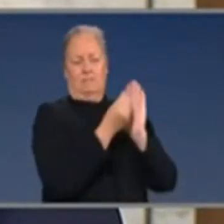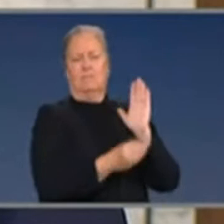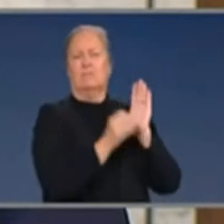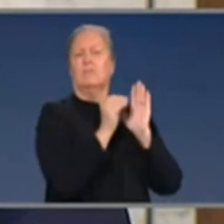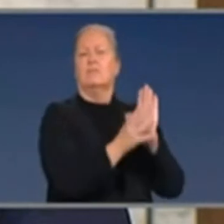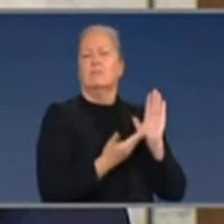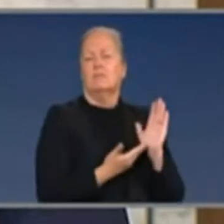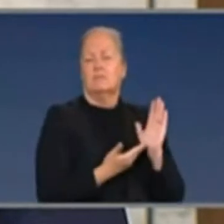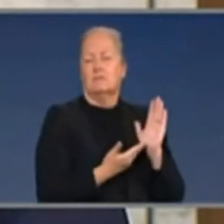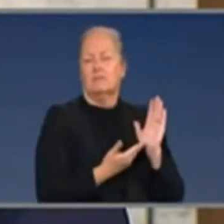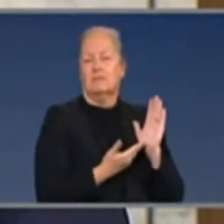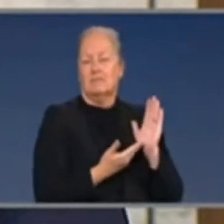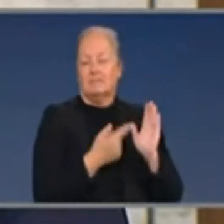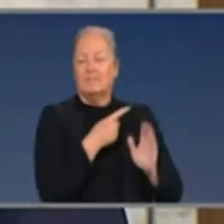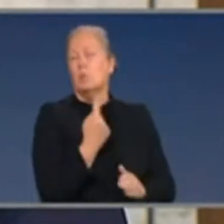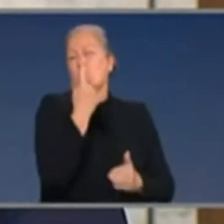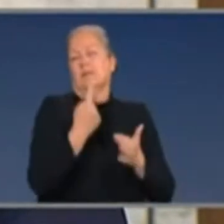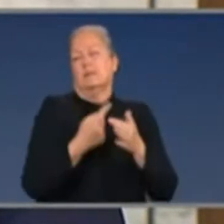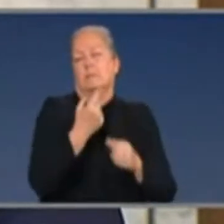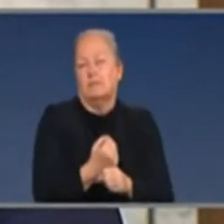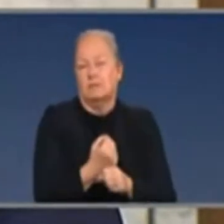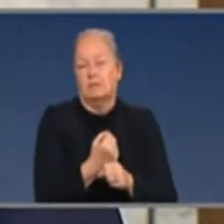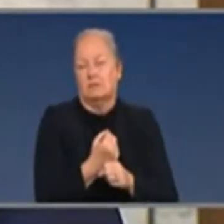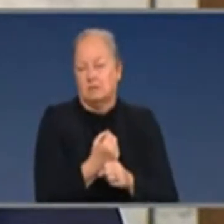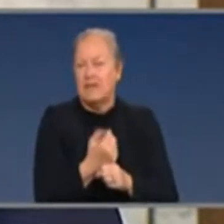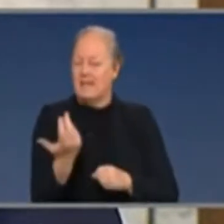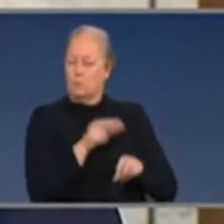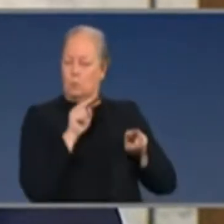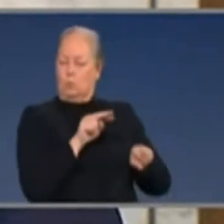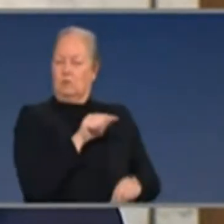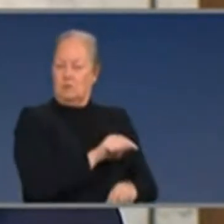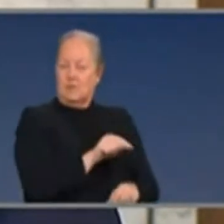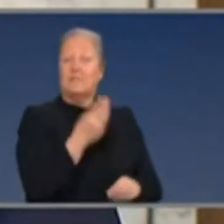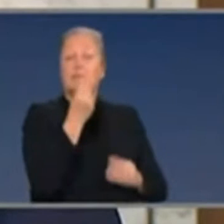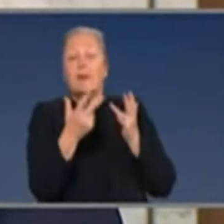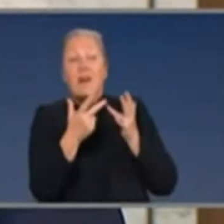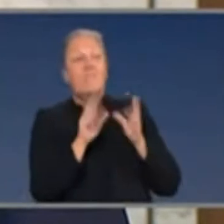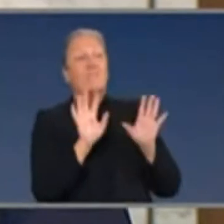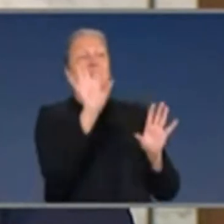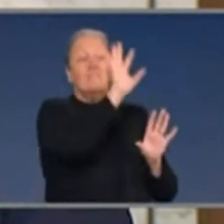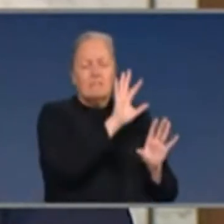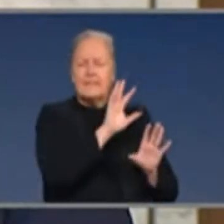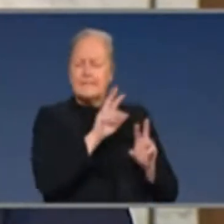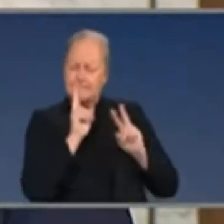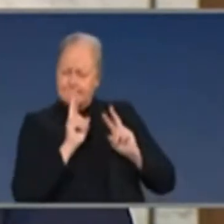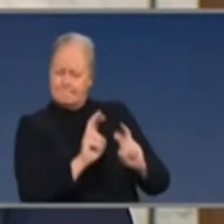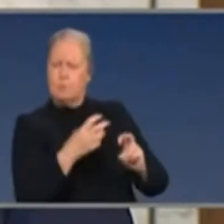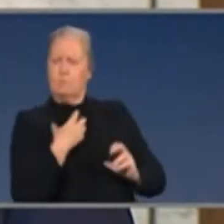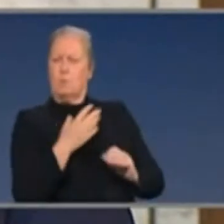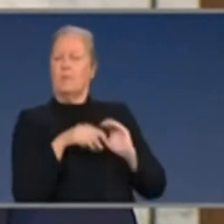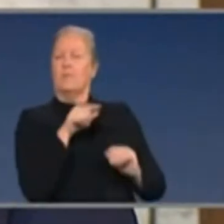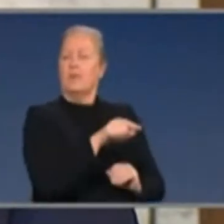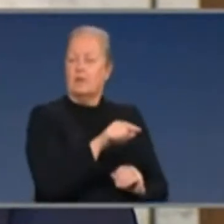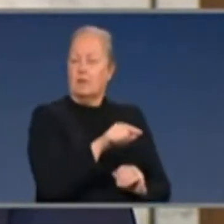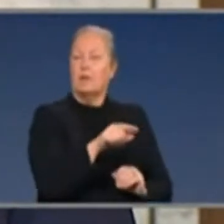to their families. That example is important. I know a couple of other jurisdictions are looking at issues as well, but what we have